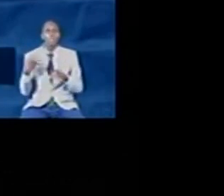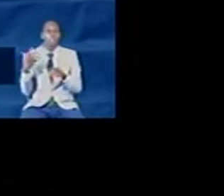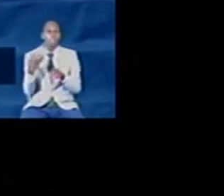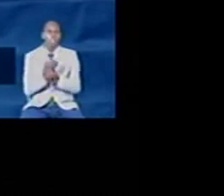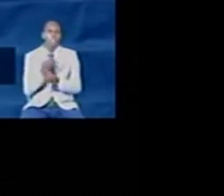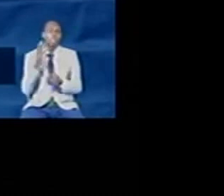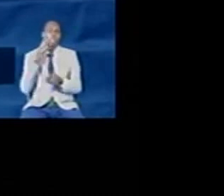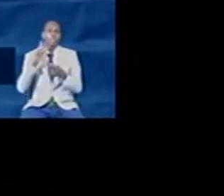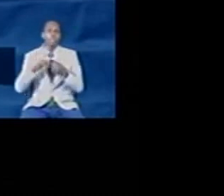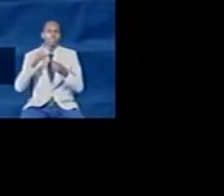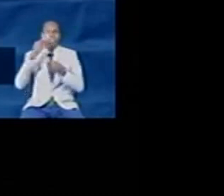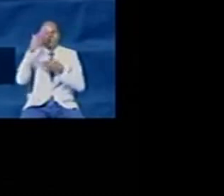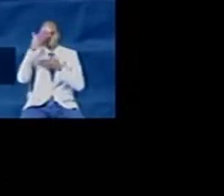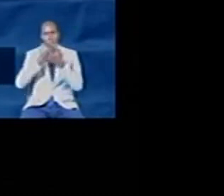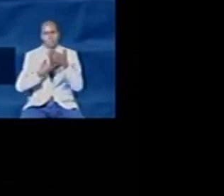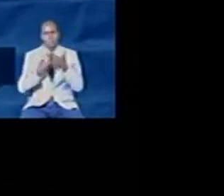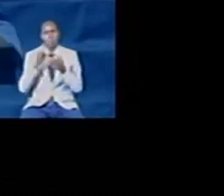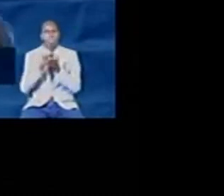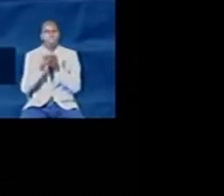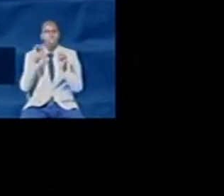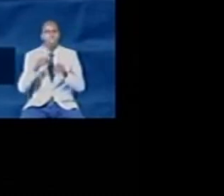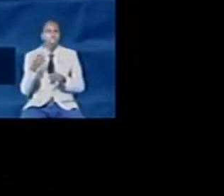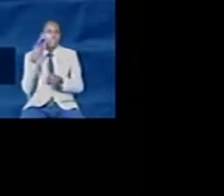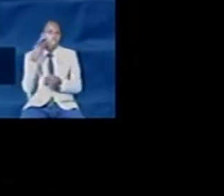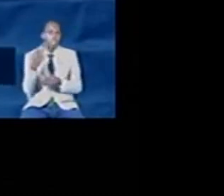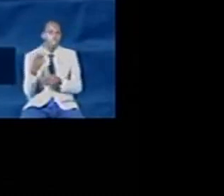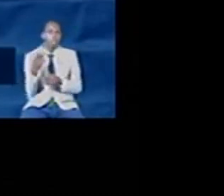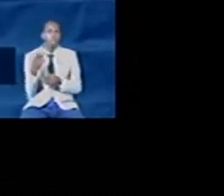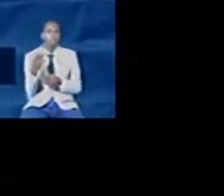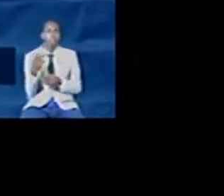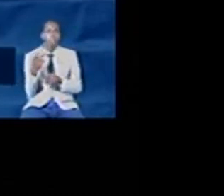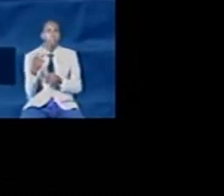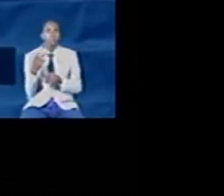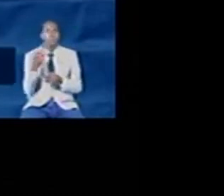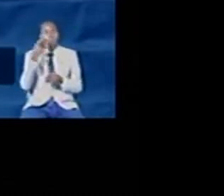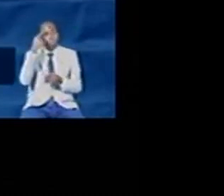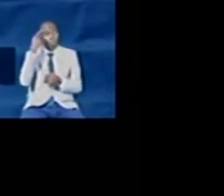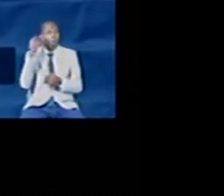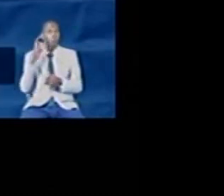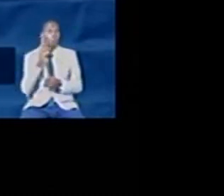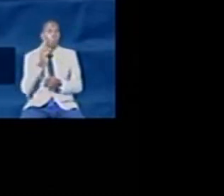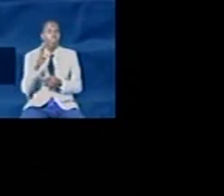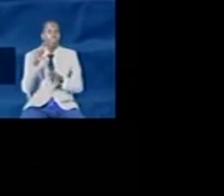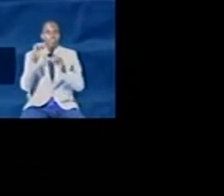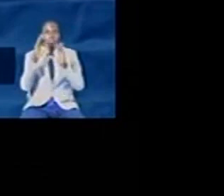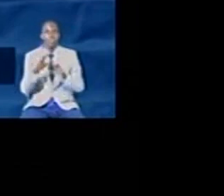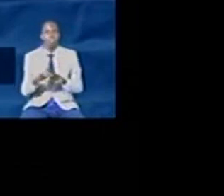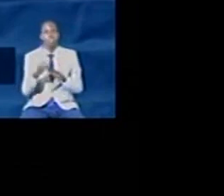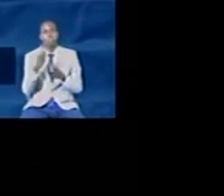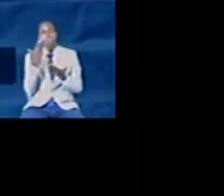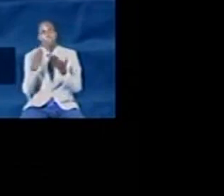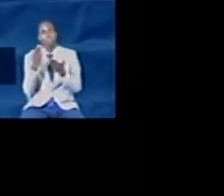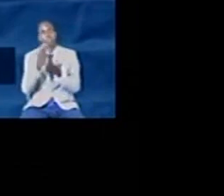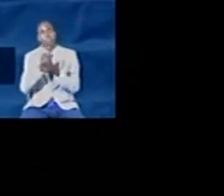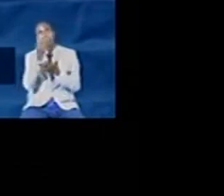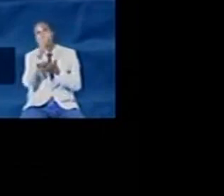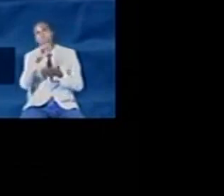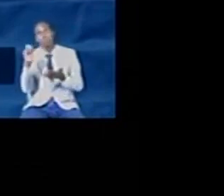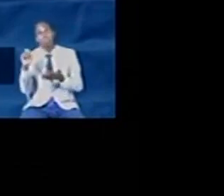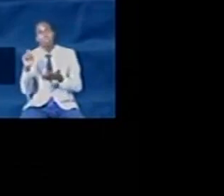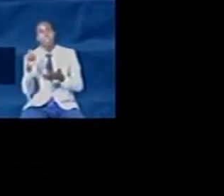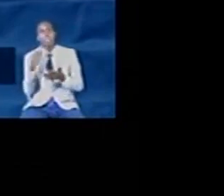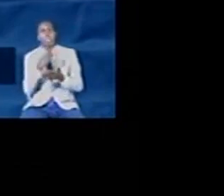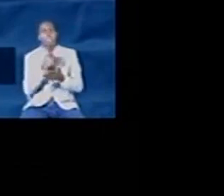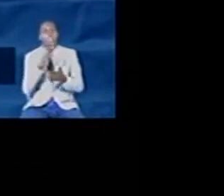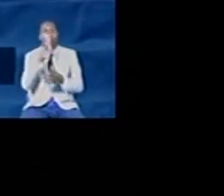well. They will have to take me to the front of it. Sometimes they will dictate because of me. So I've been using the glasses for 6 years. And since then, I